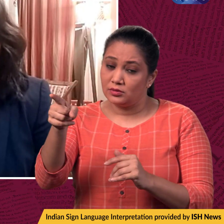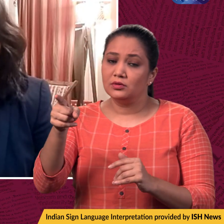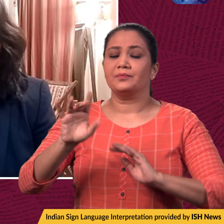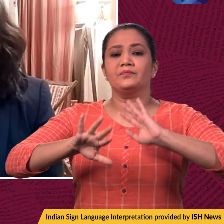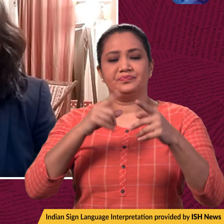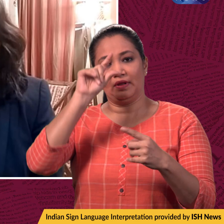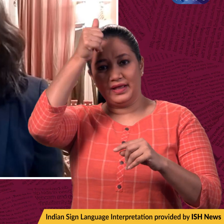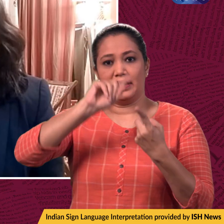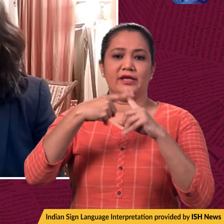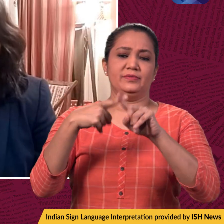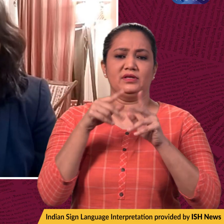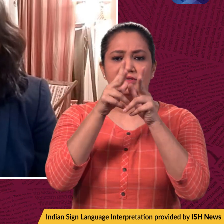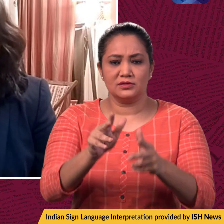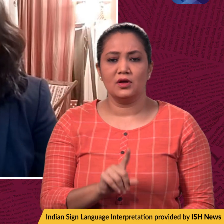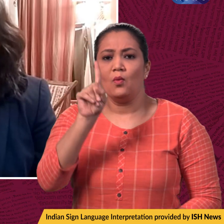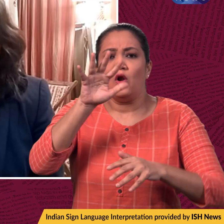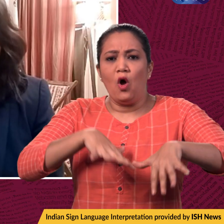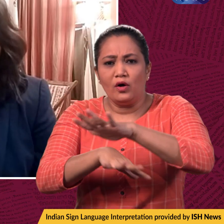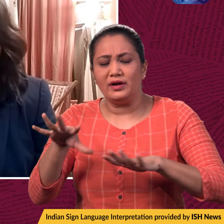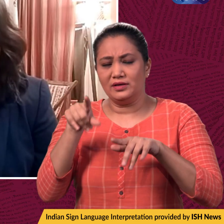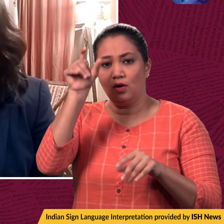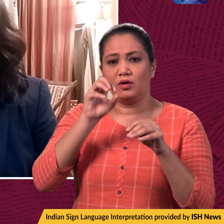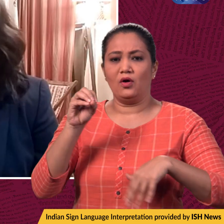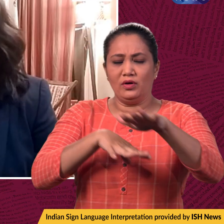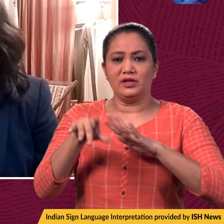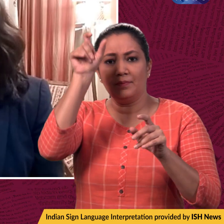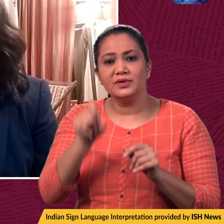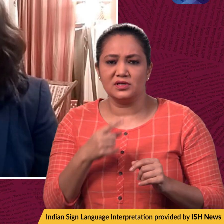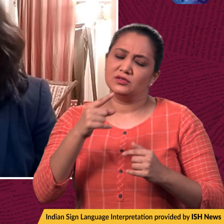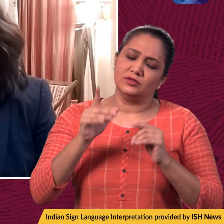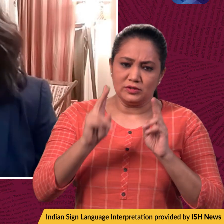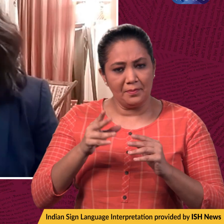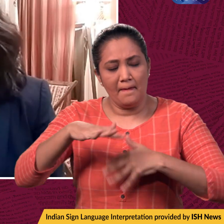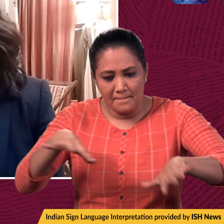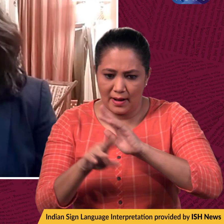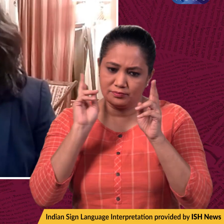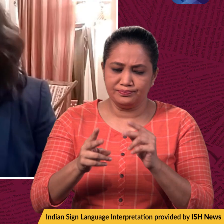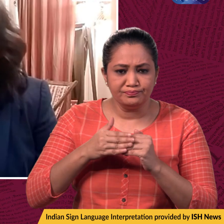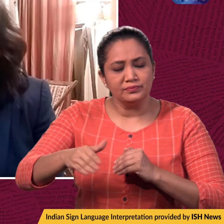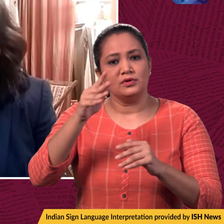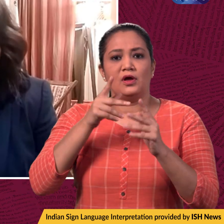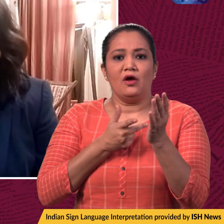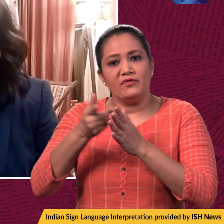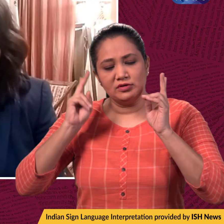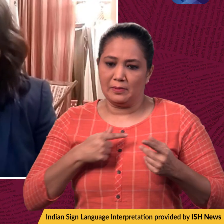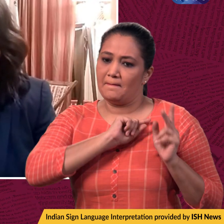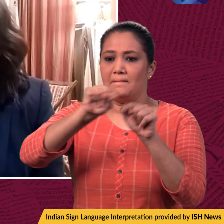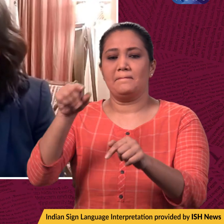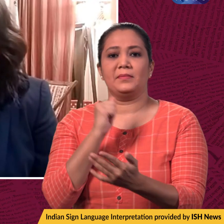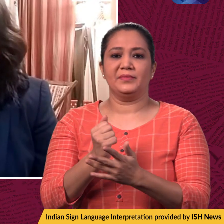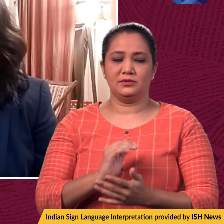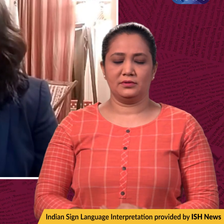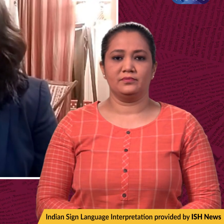according to the Indian Express, one of the organizers of the event said that they will go ahead with the plan to reach the village